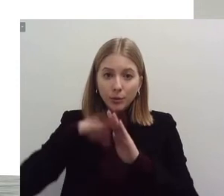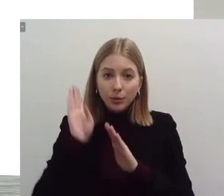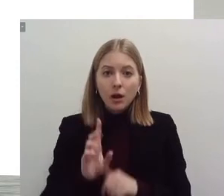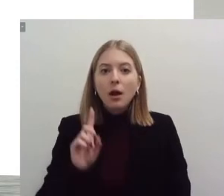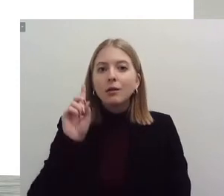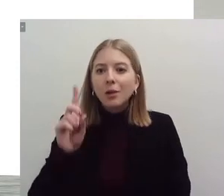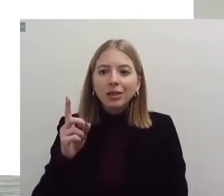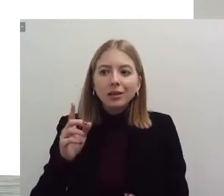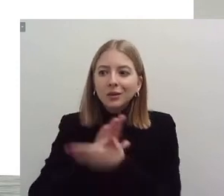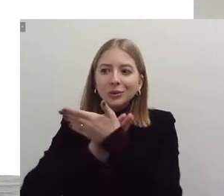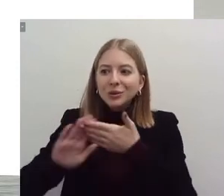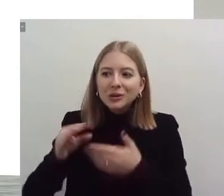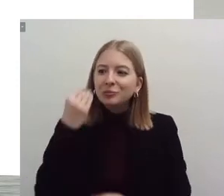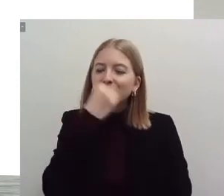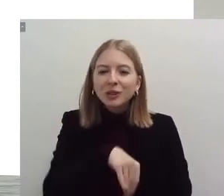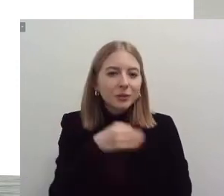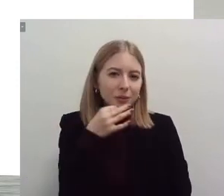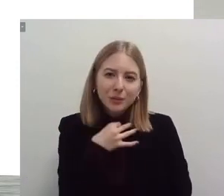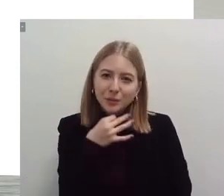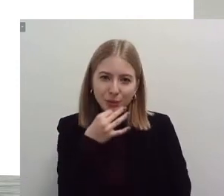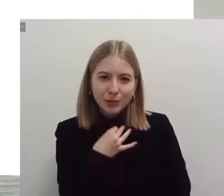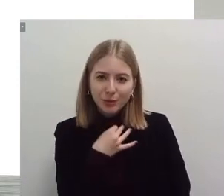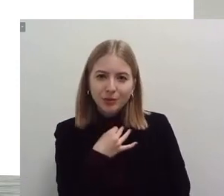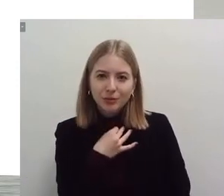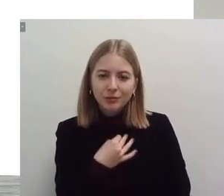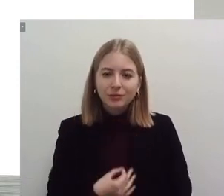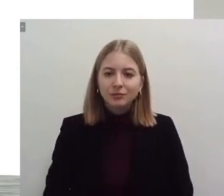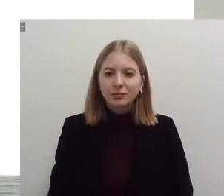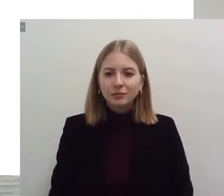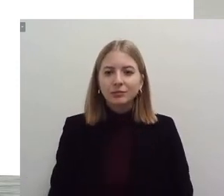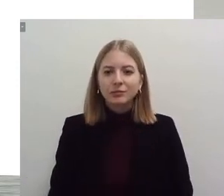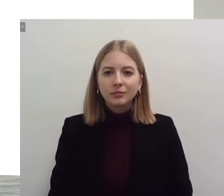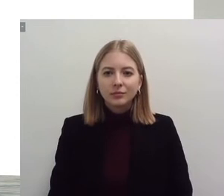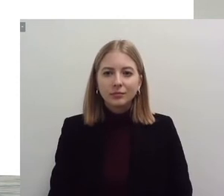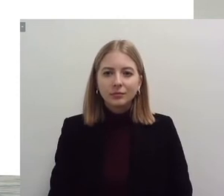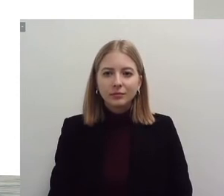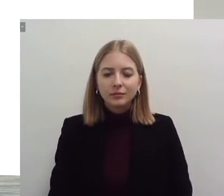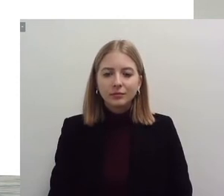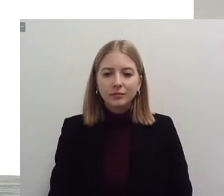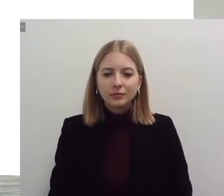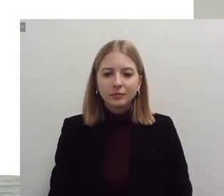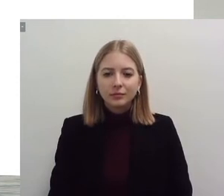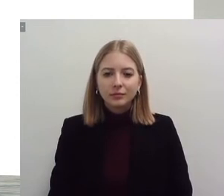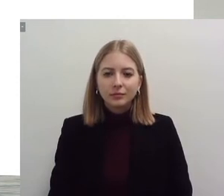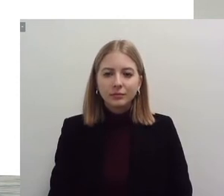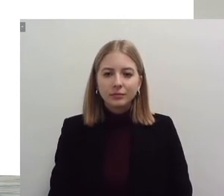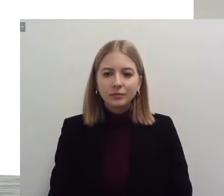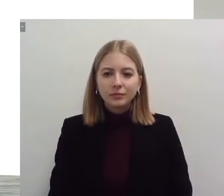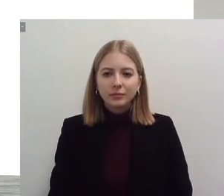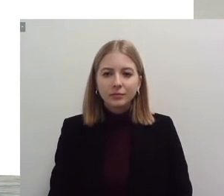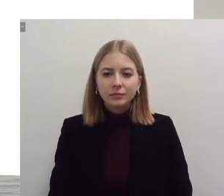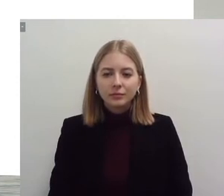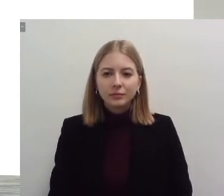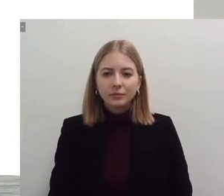Especially when most of the kids that we meet don't really know